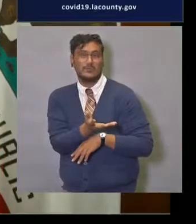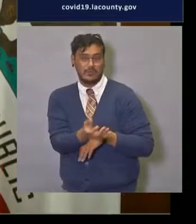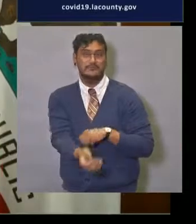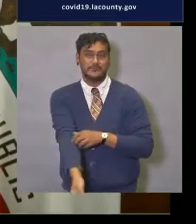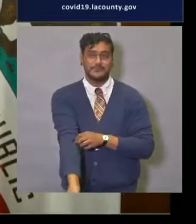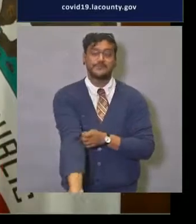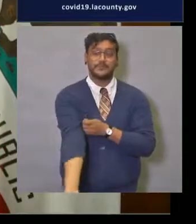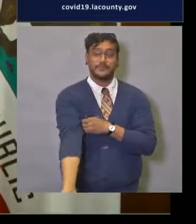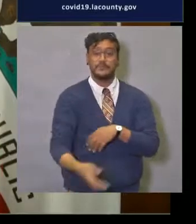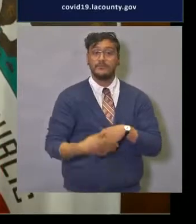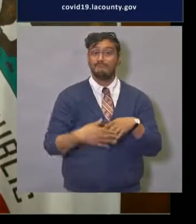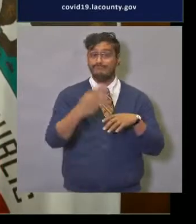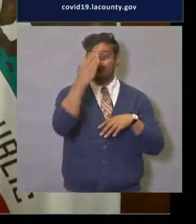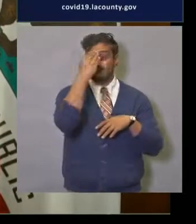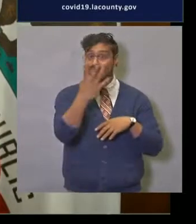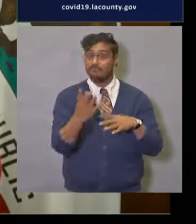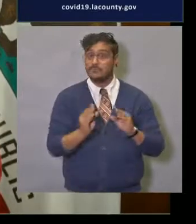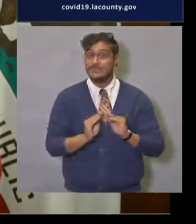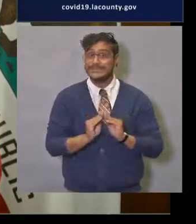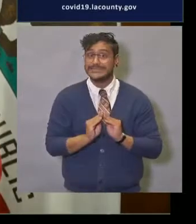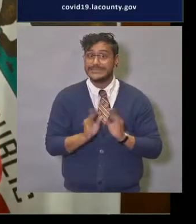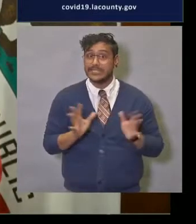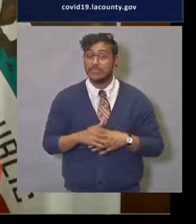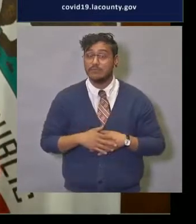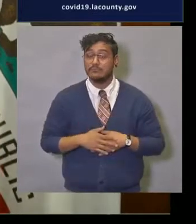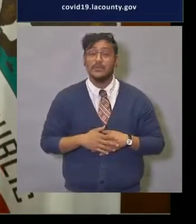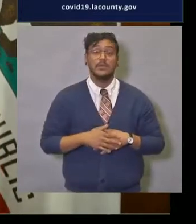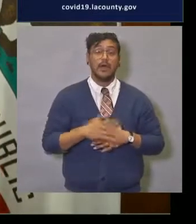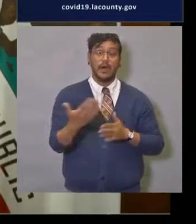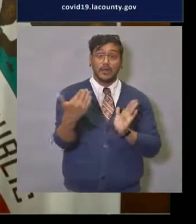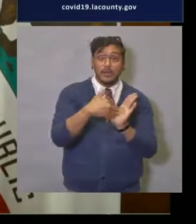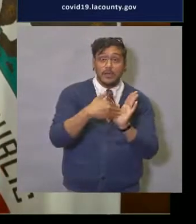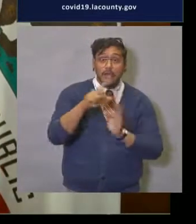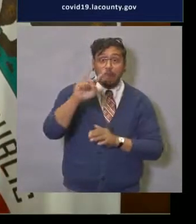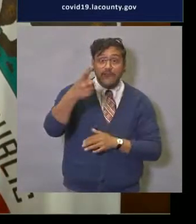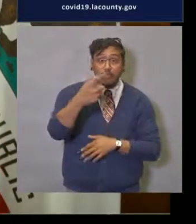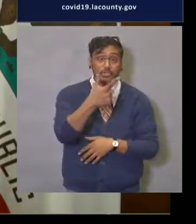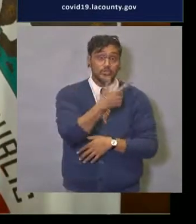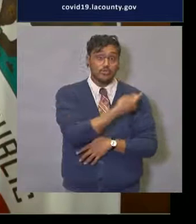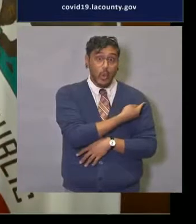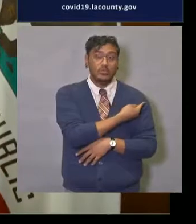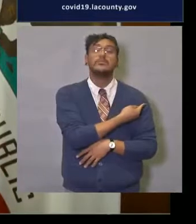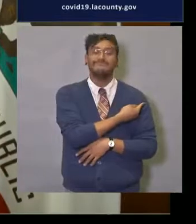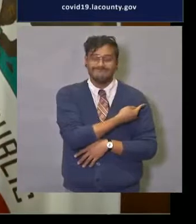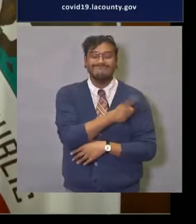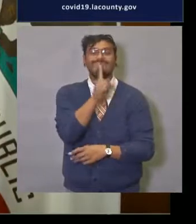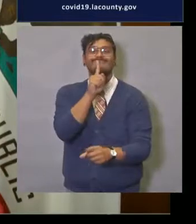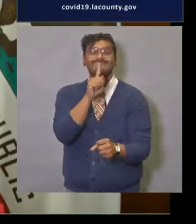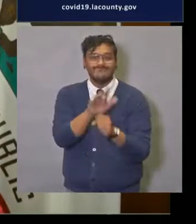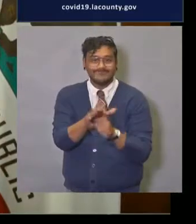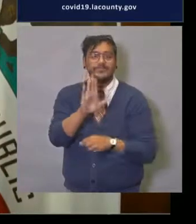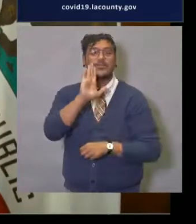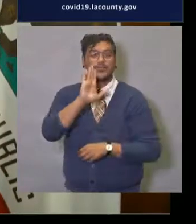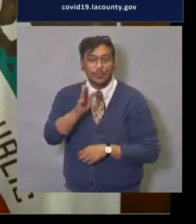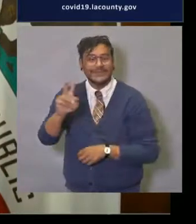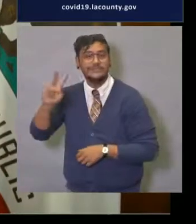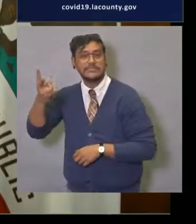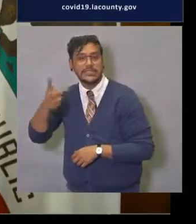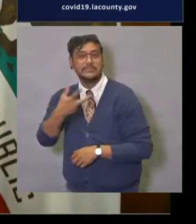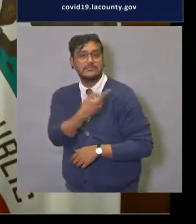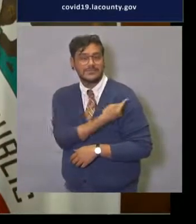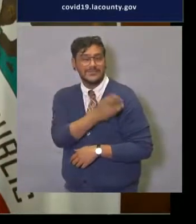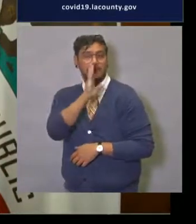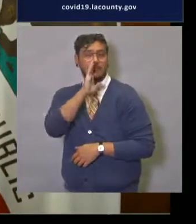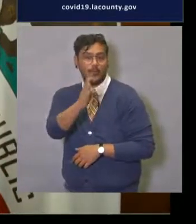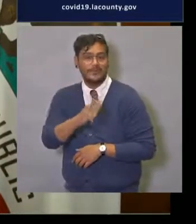experts. Let me be clear, if you received a first dose, you're guaranteed a second dose. And though I